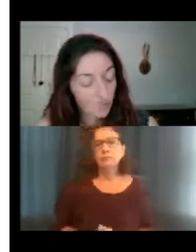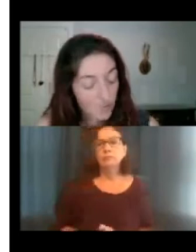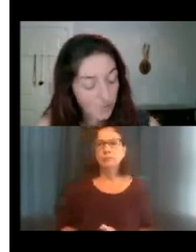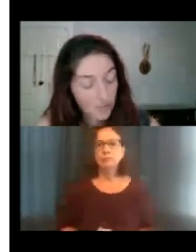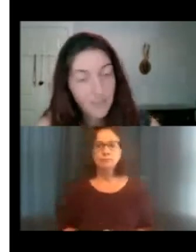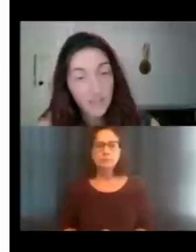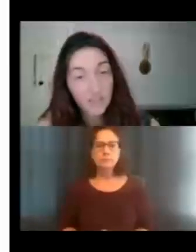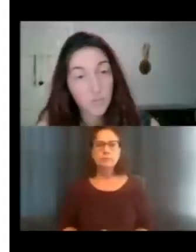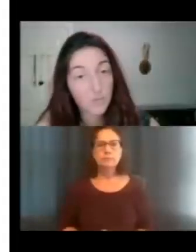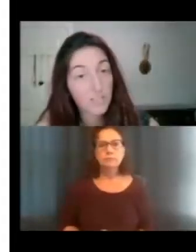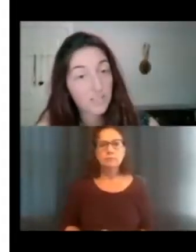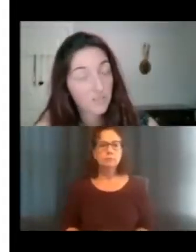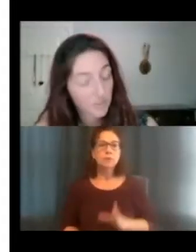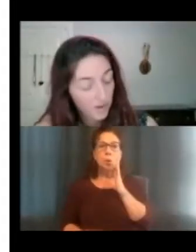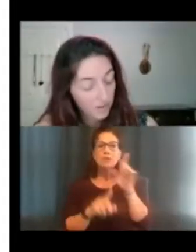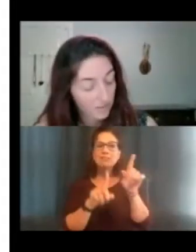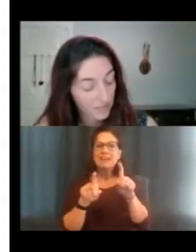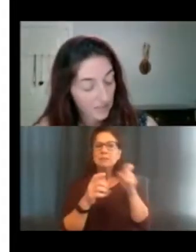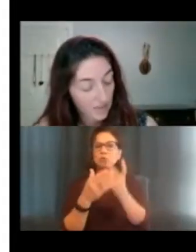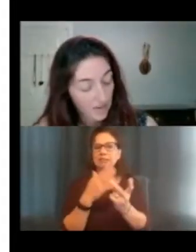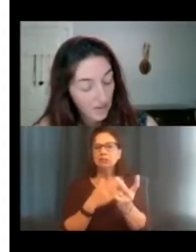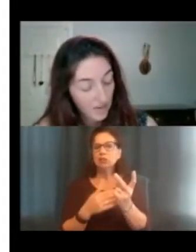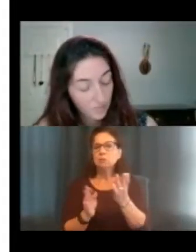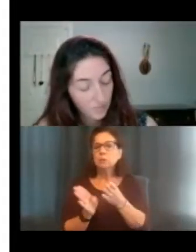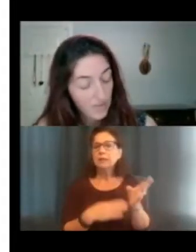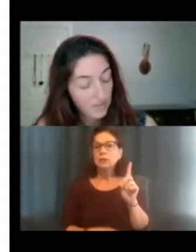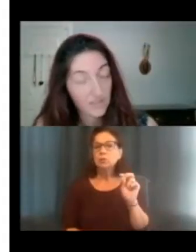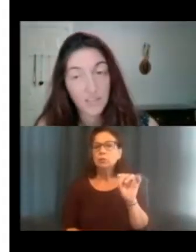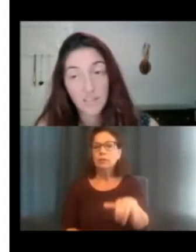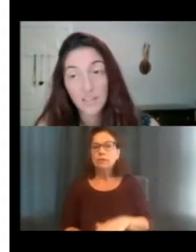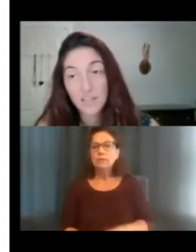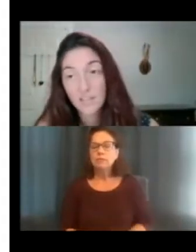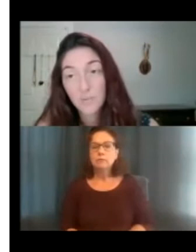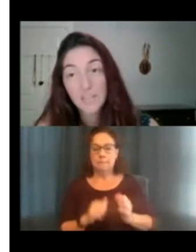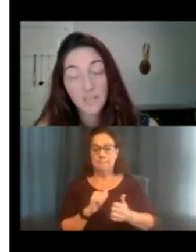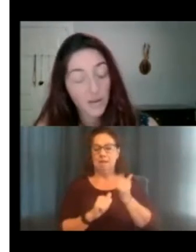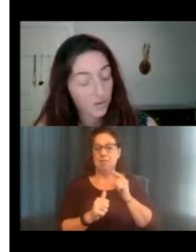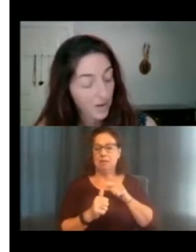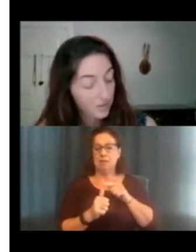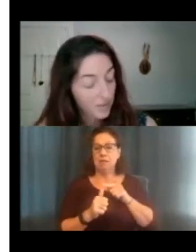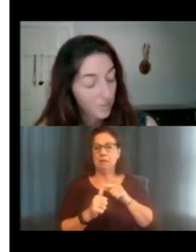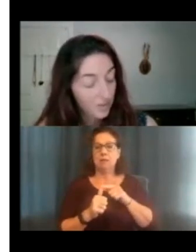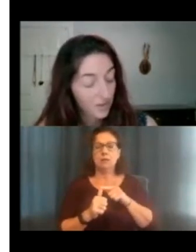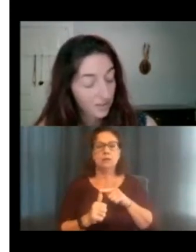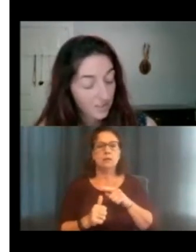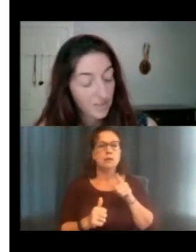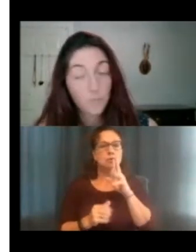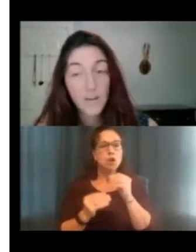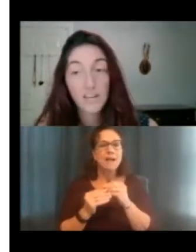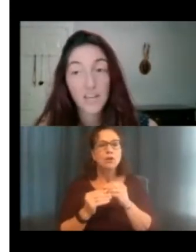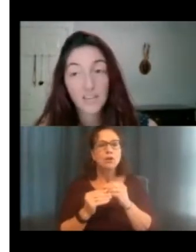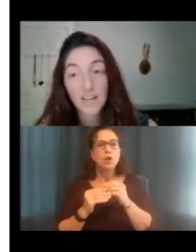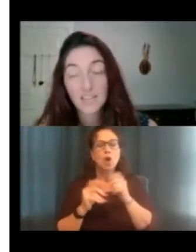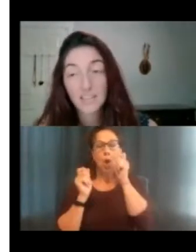So we plan to test some of the predictions of this model, mainly the predictions about arousal and emotion regulation